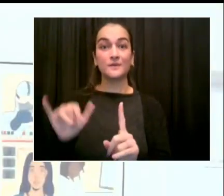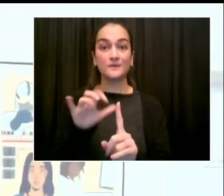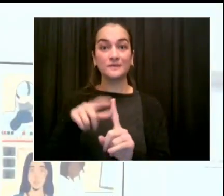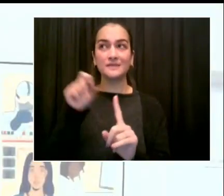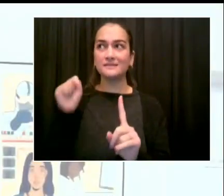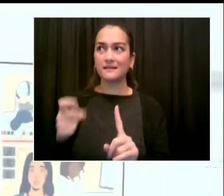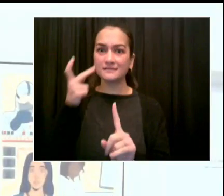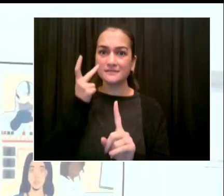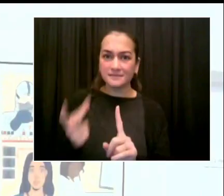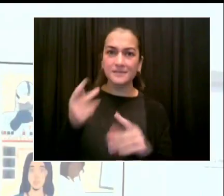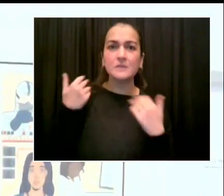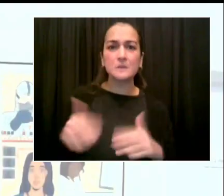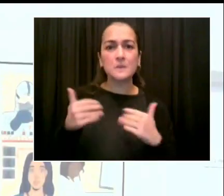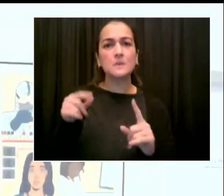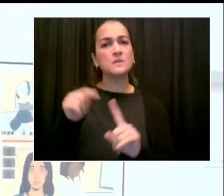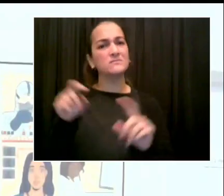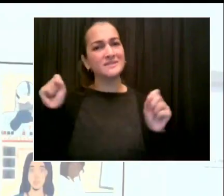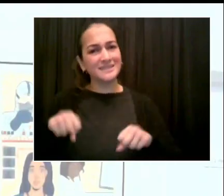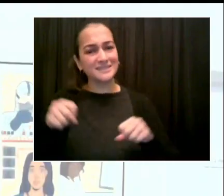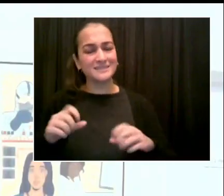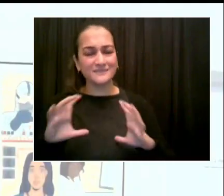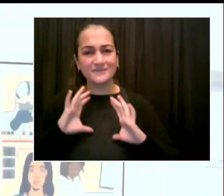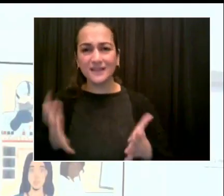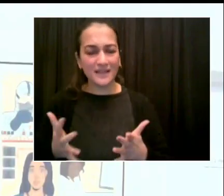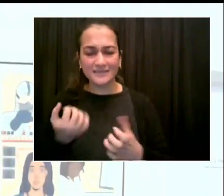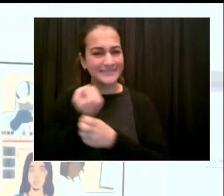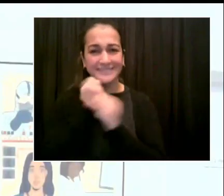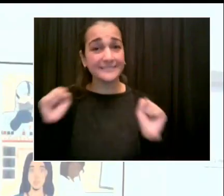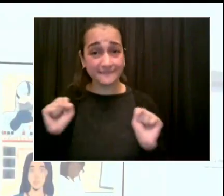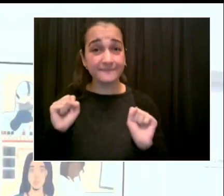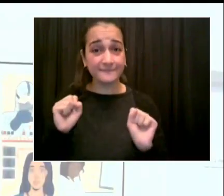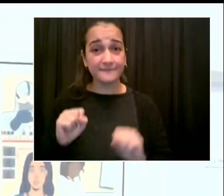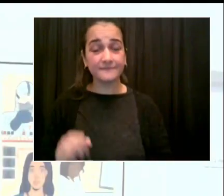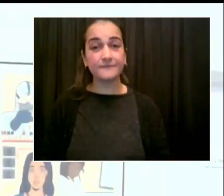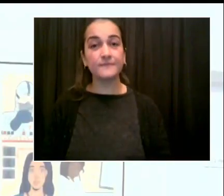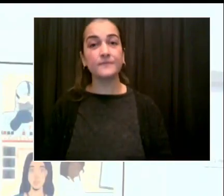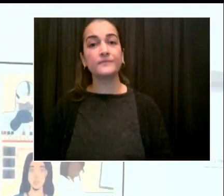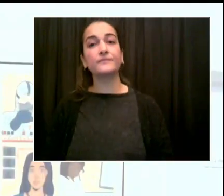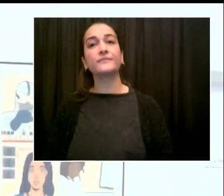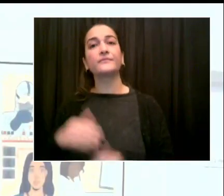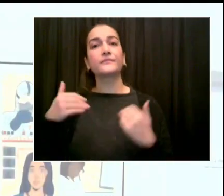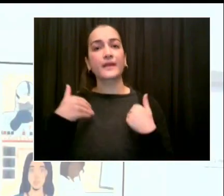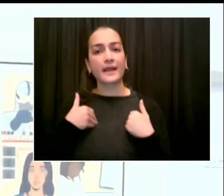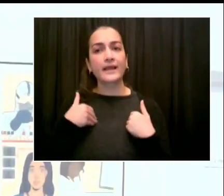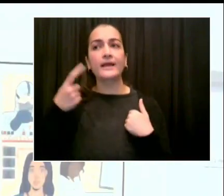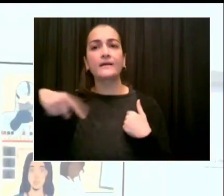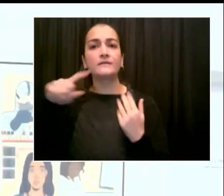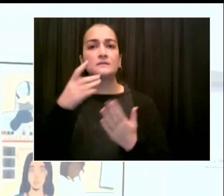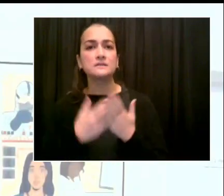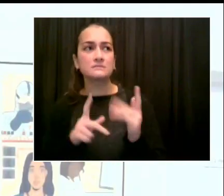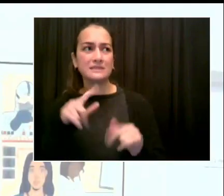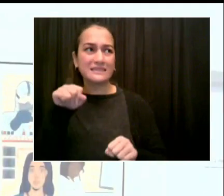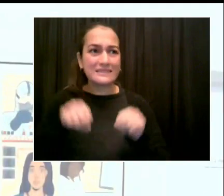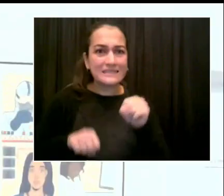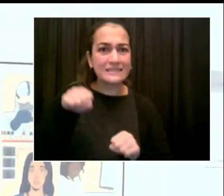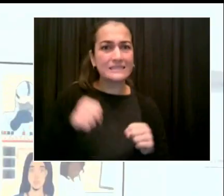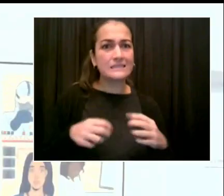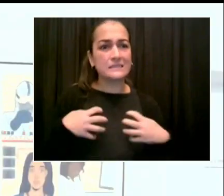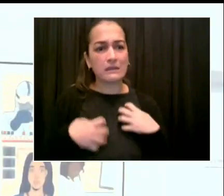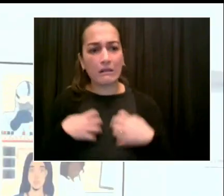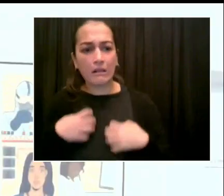remains a risk. Across the country, more than 6 million children have been infected, some with long-term effects. More